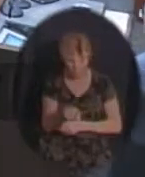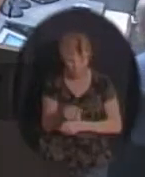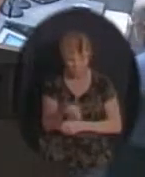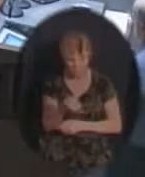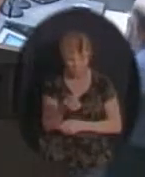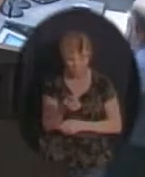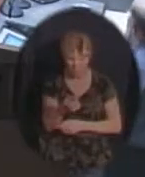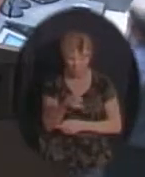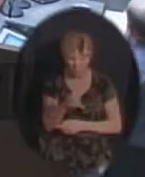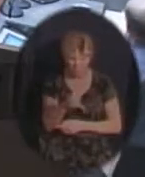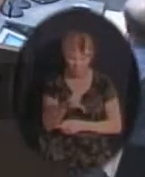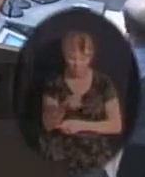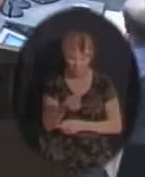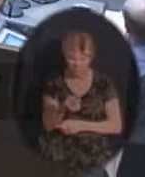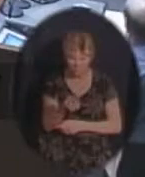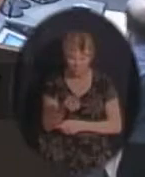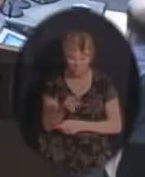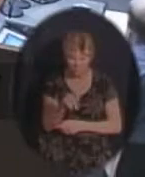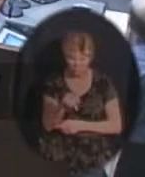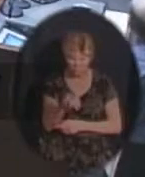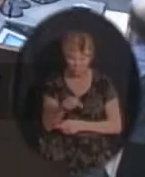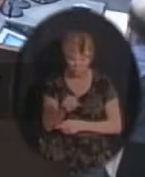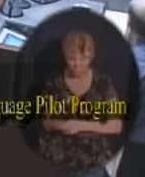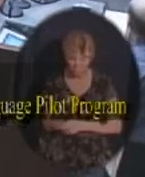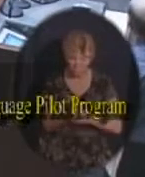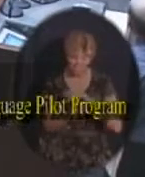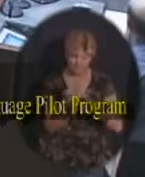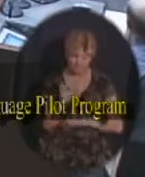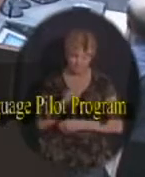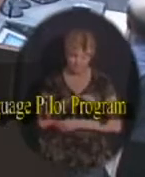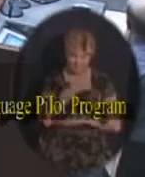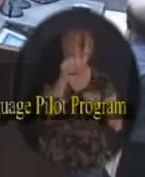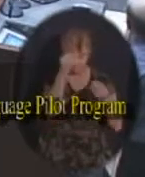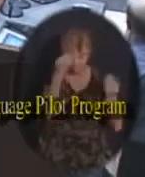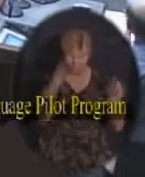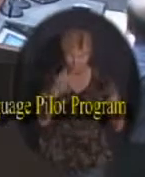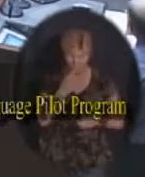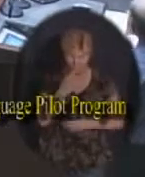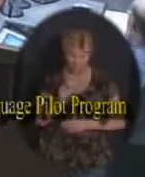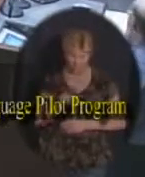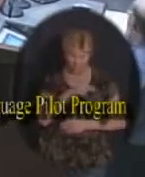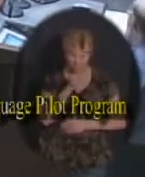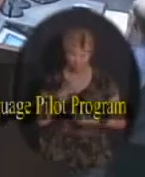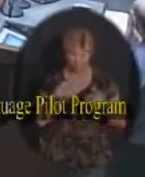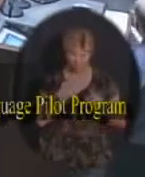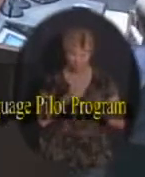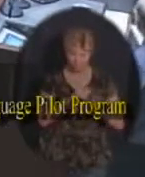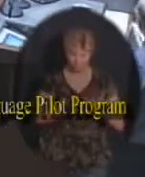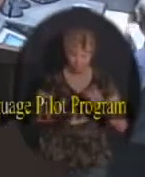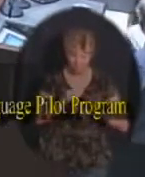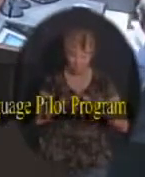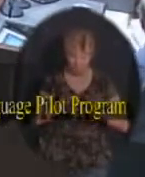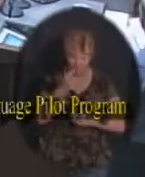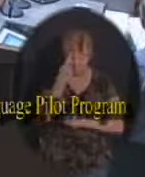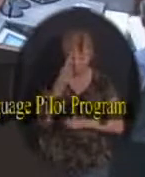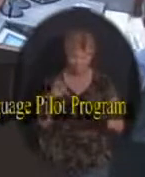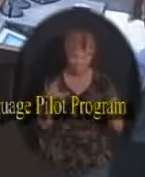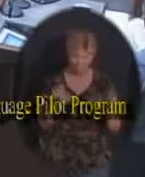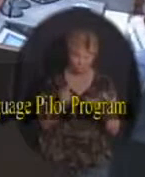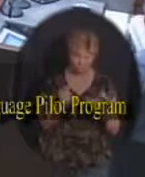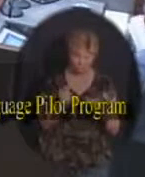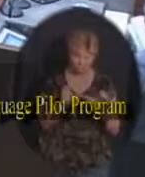we've seen, these aren't certified instructors, you know, and obviously we don't have the budget for certified instructors to do this. Can you talk